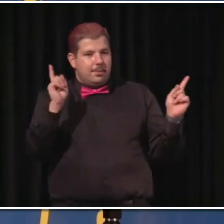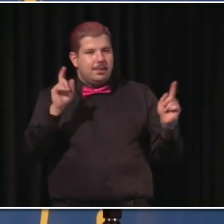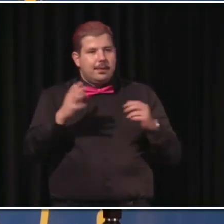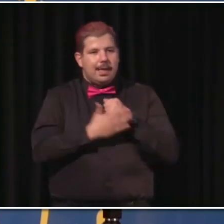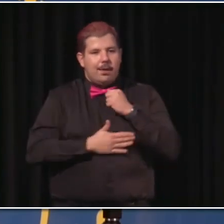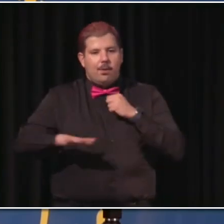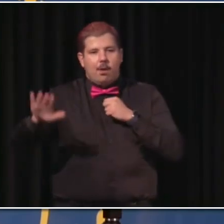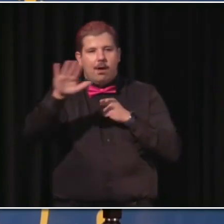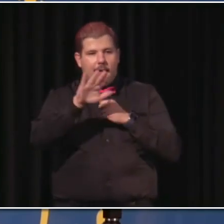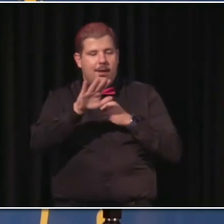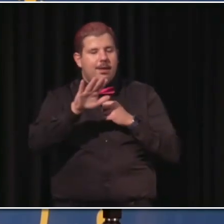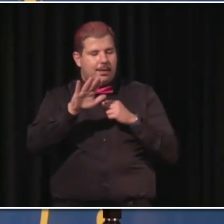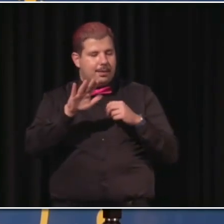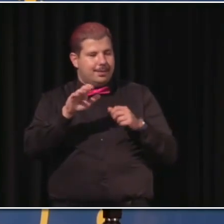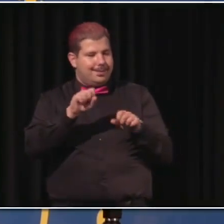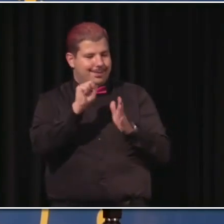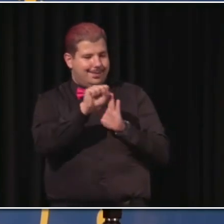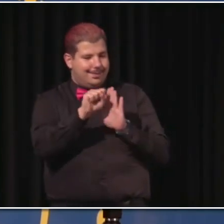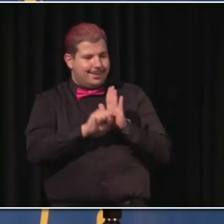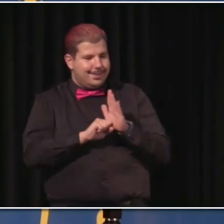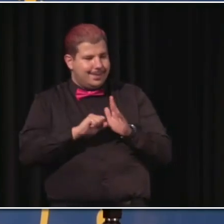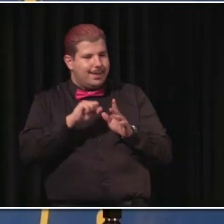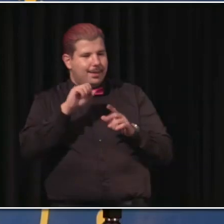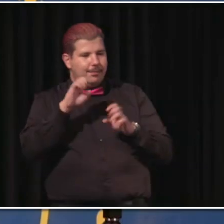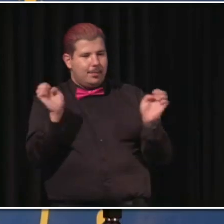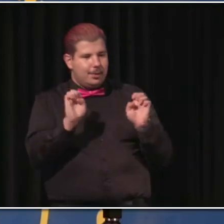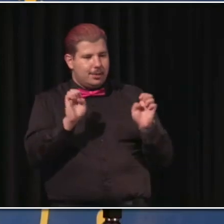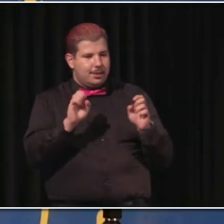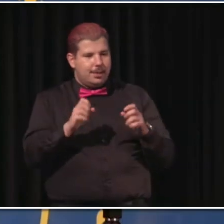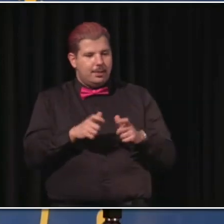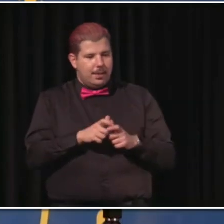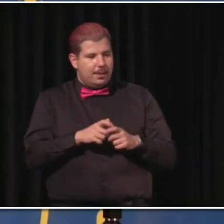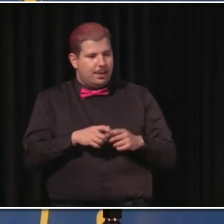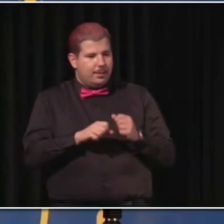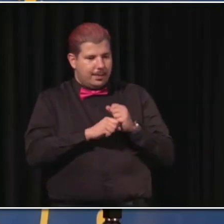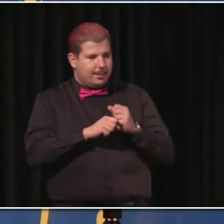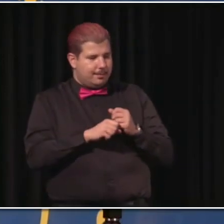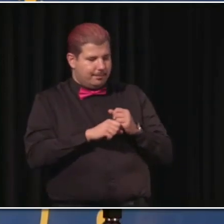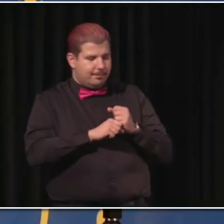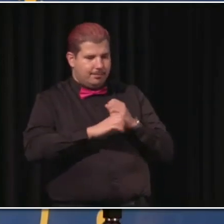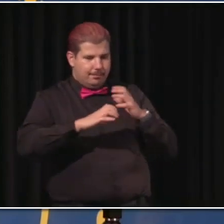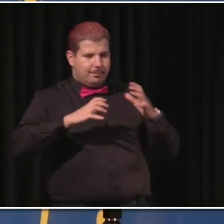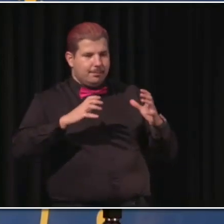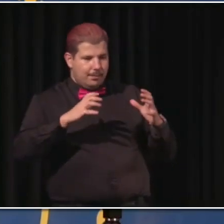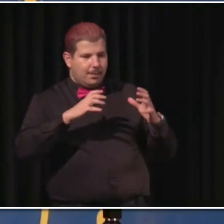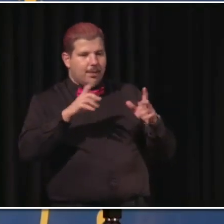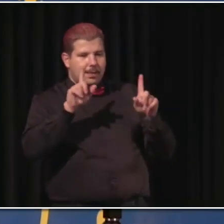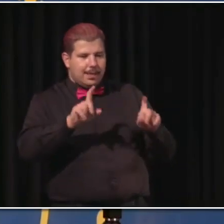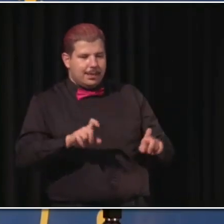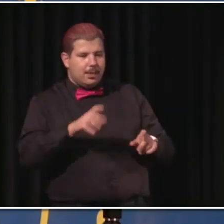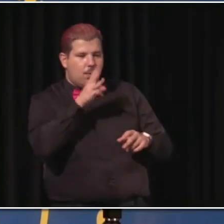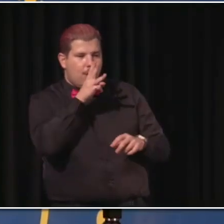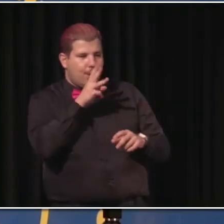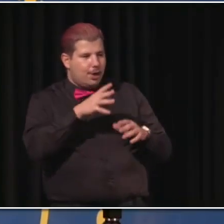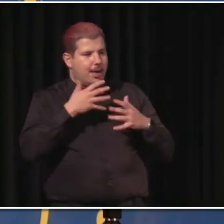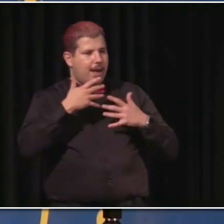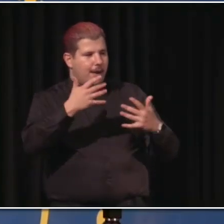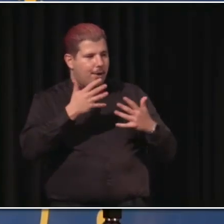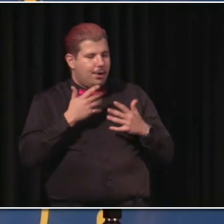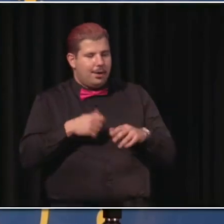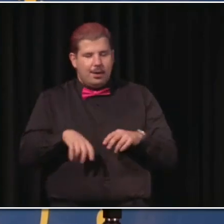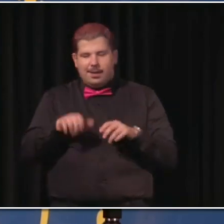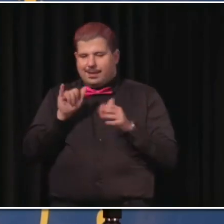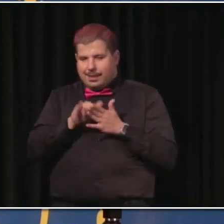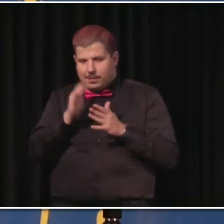emergency. That's why we expanded air and water testing. That's why we're distributing tens